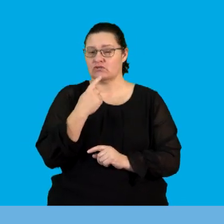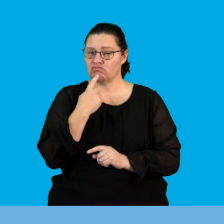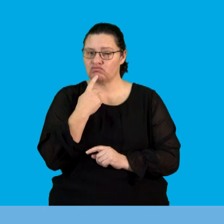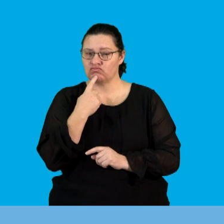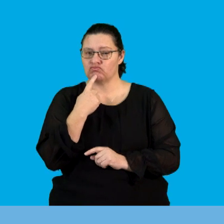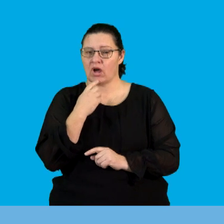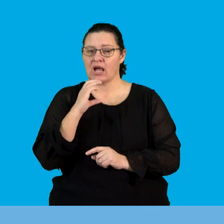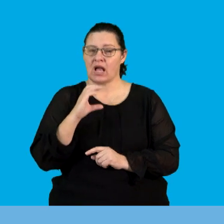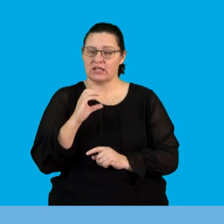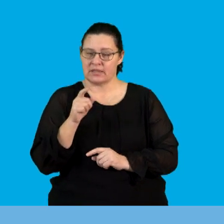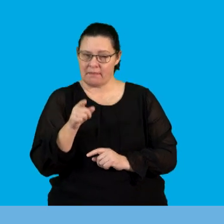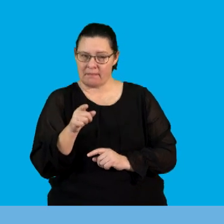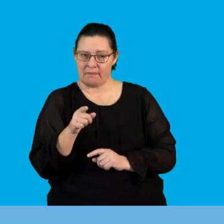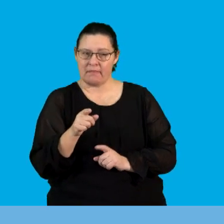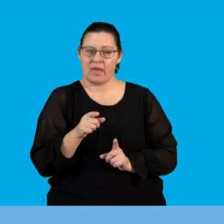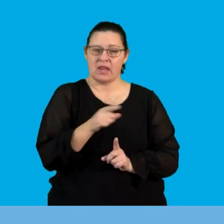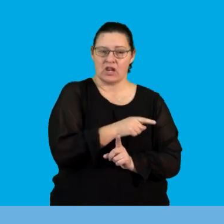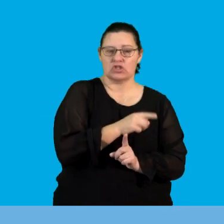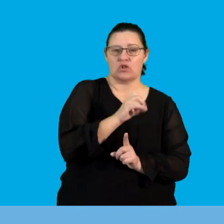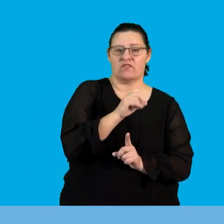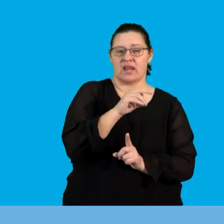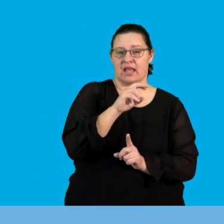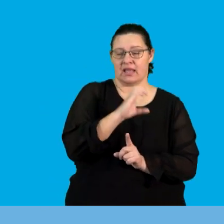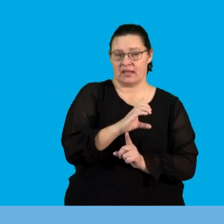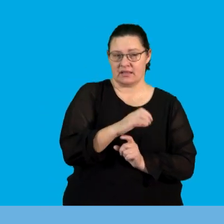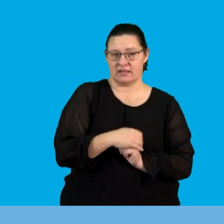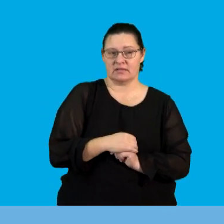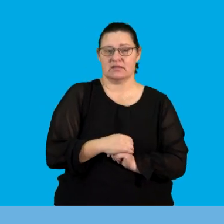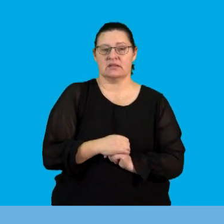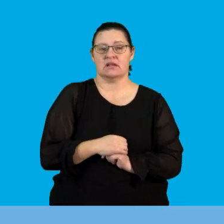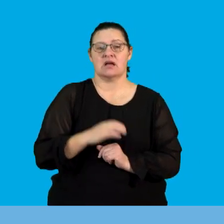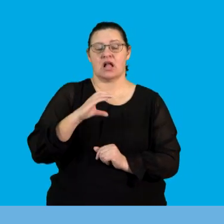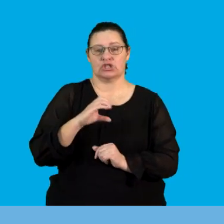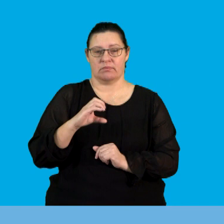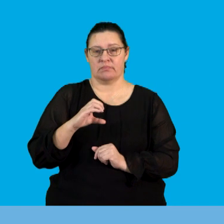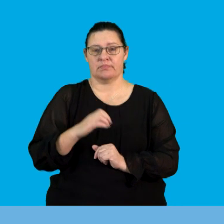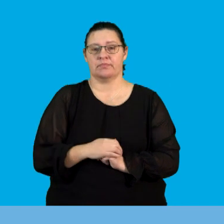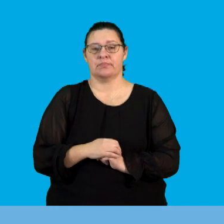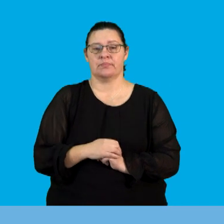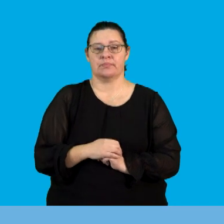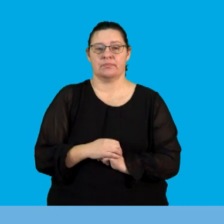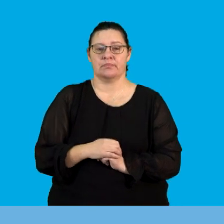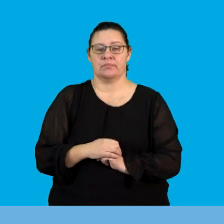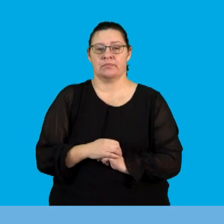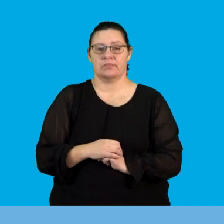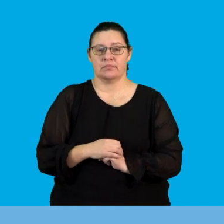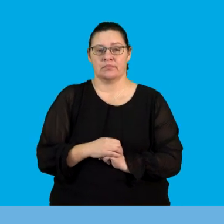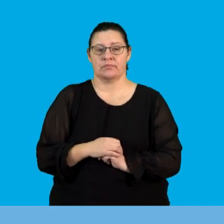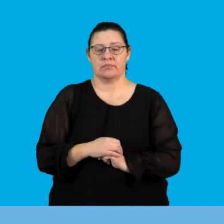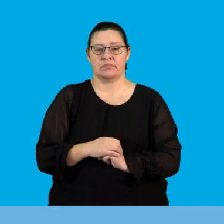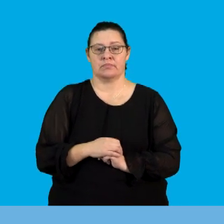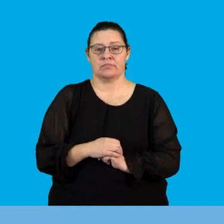calcium, and then the last part comes from the sulfuric acid. So we're going to have calcium.